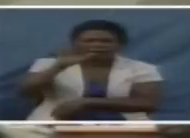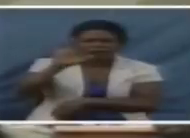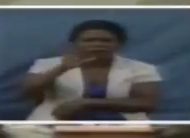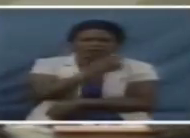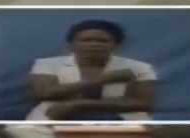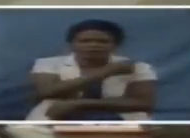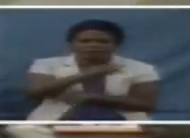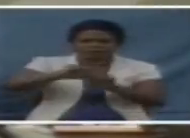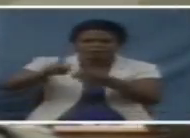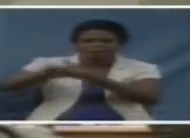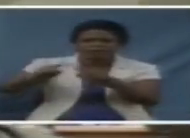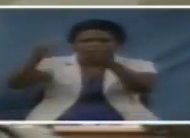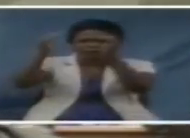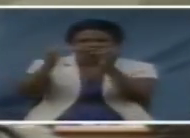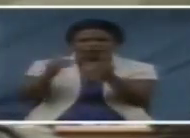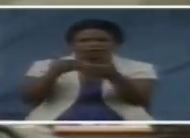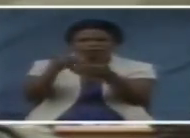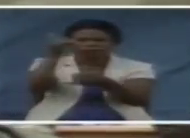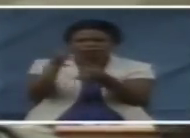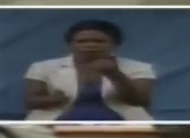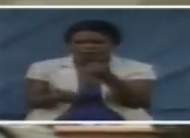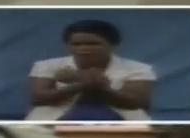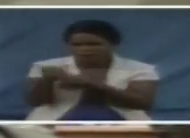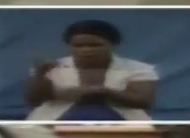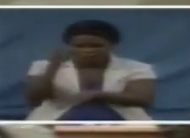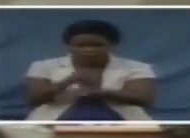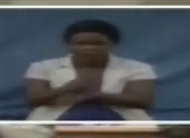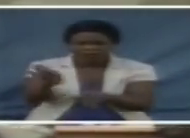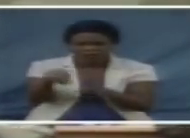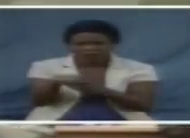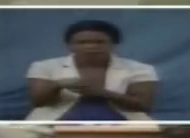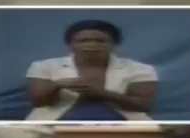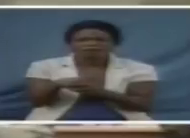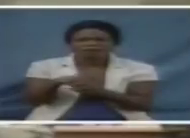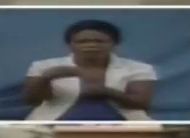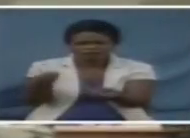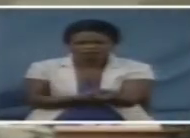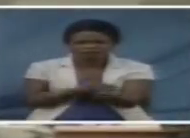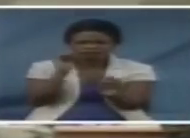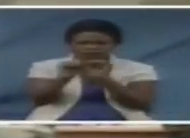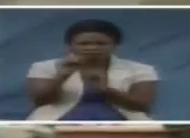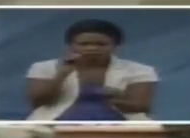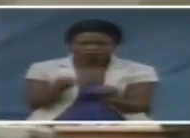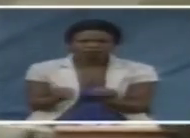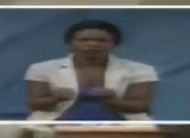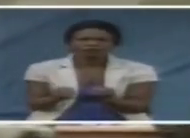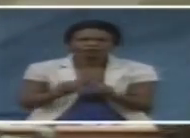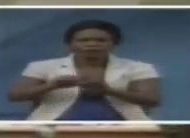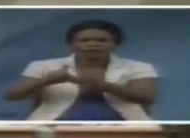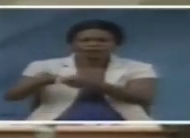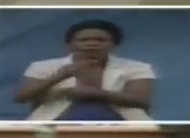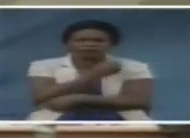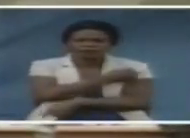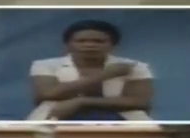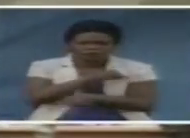while 35 hospitals are at various stages of completion. Other projects will include modernization